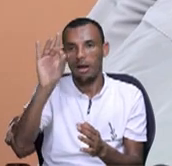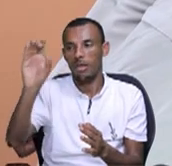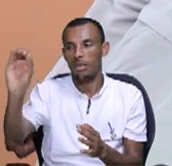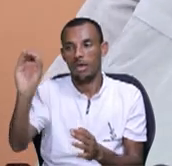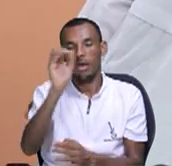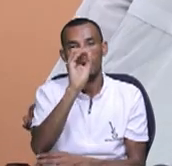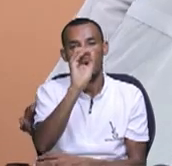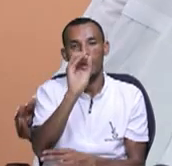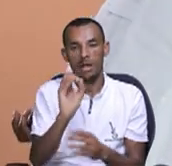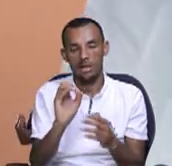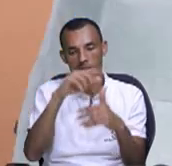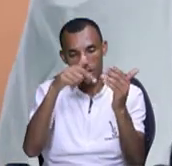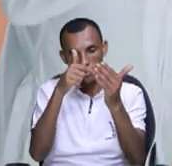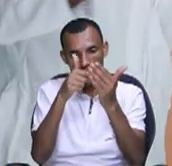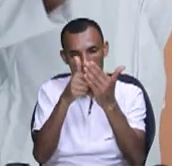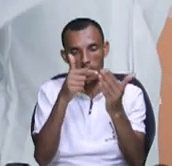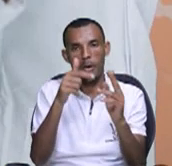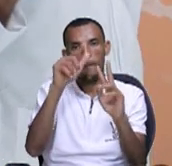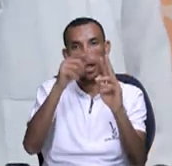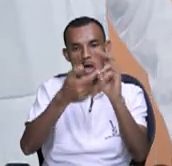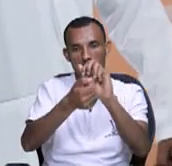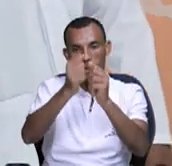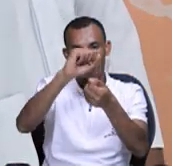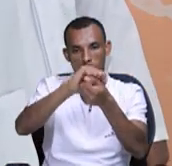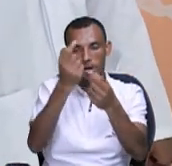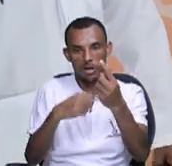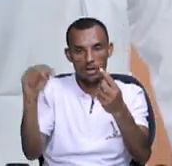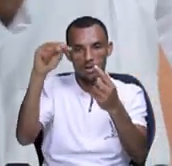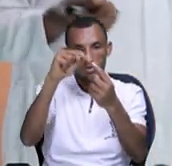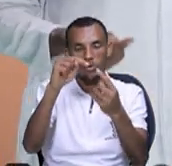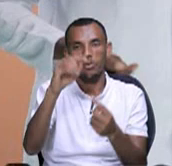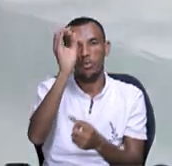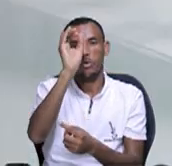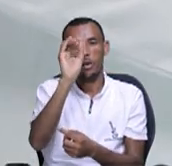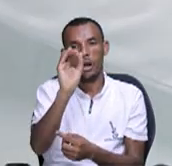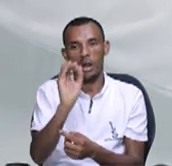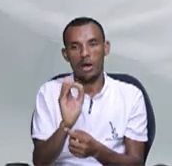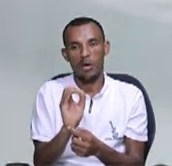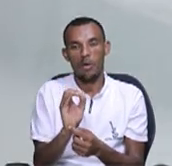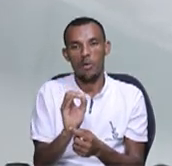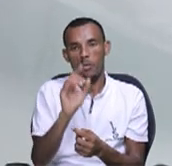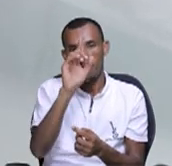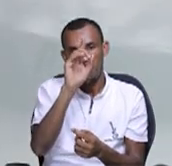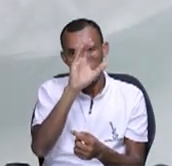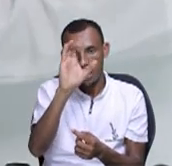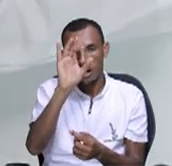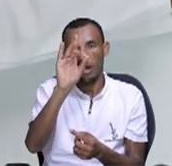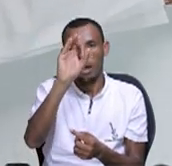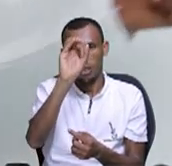180 degree. Therefore, pi is converted into degree 180